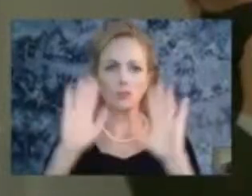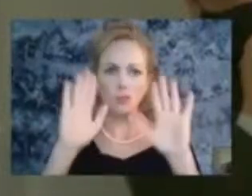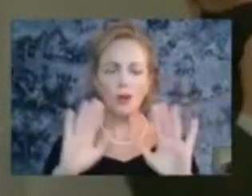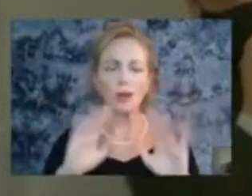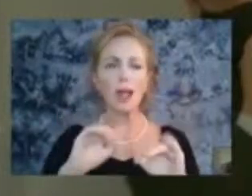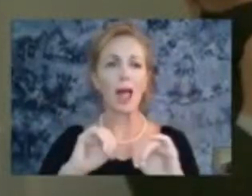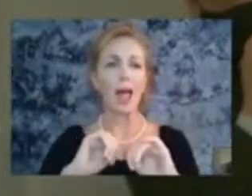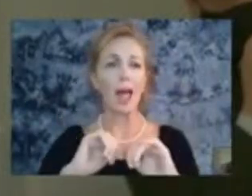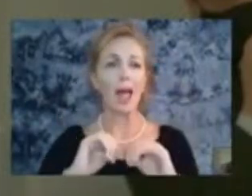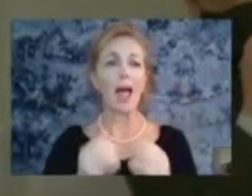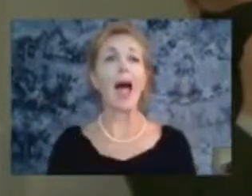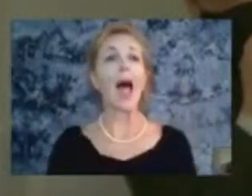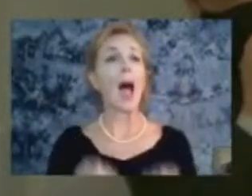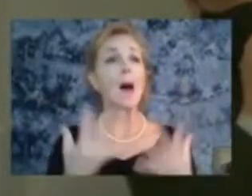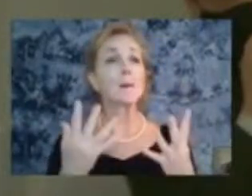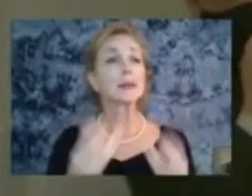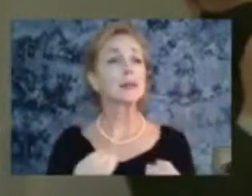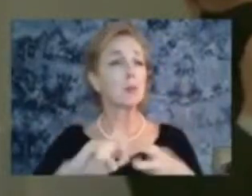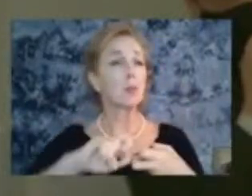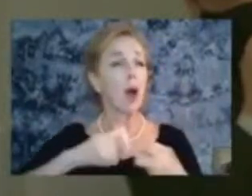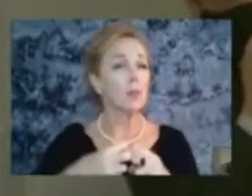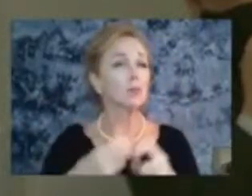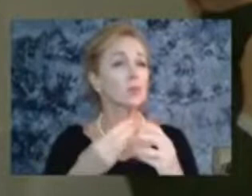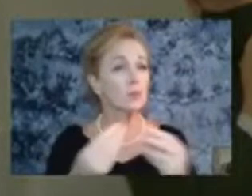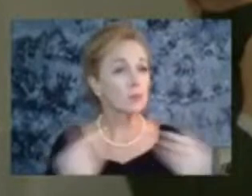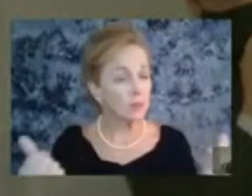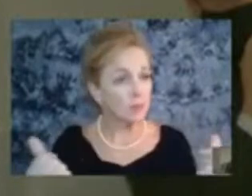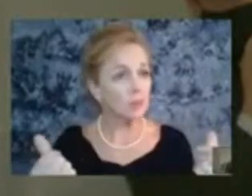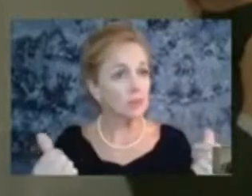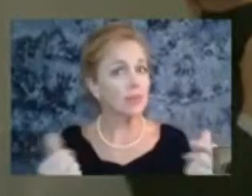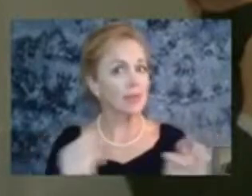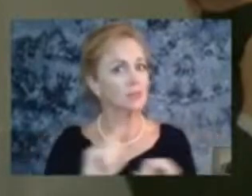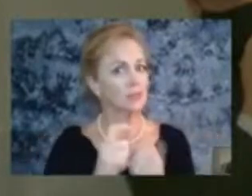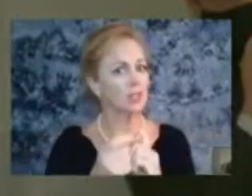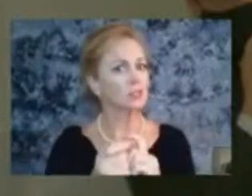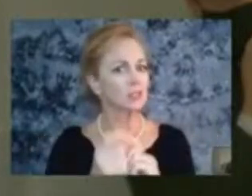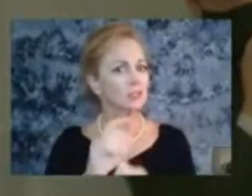we've overcome and how that changes things. Simultaneously,